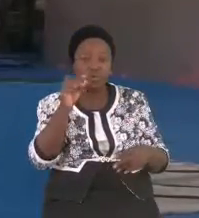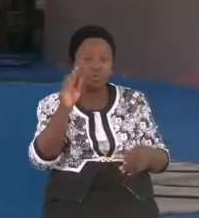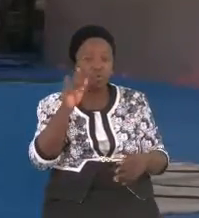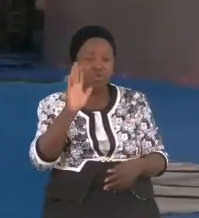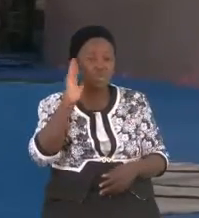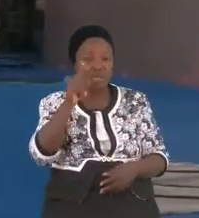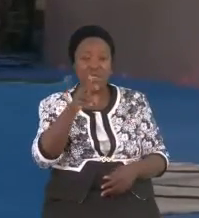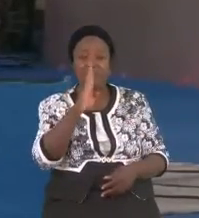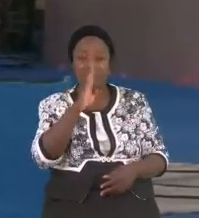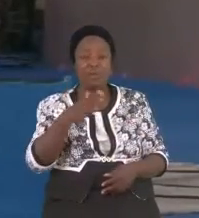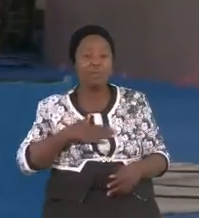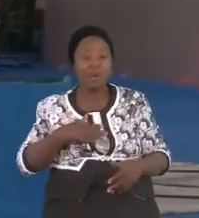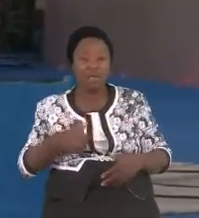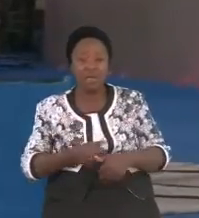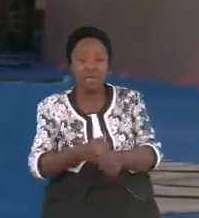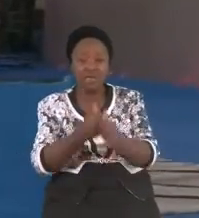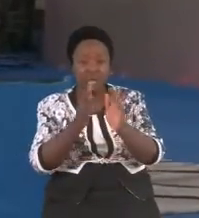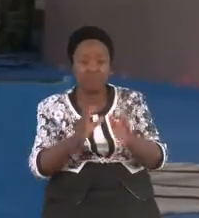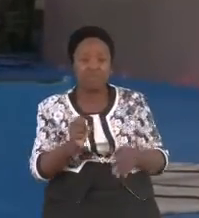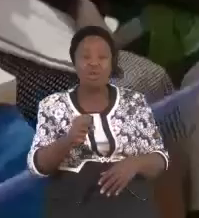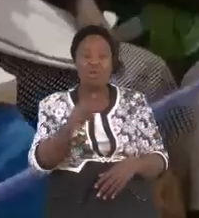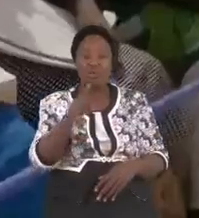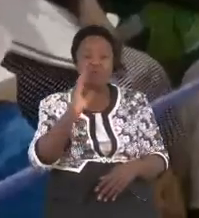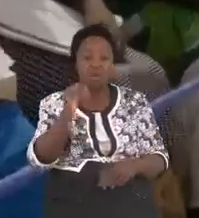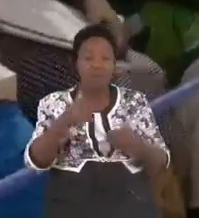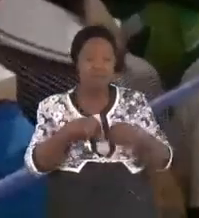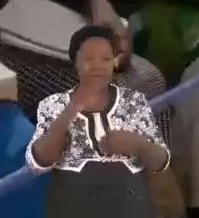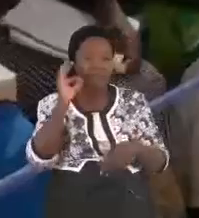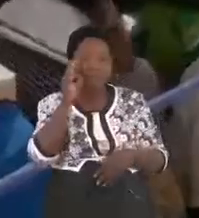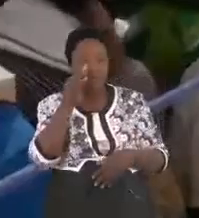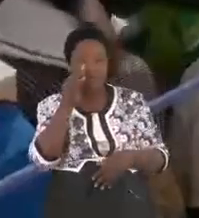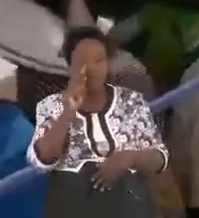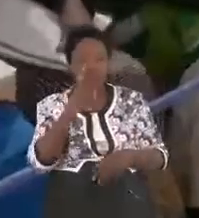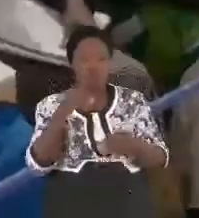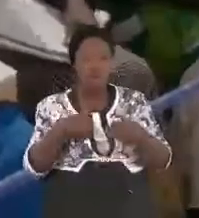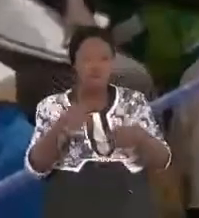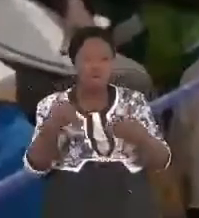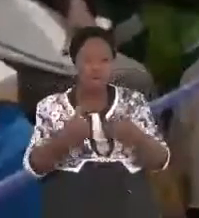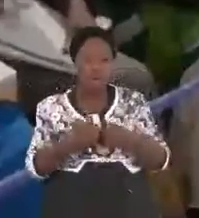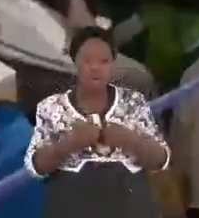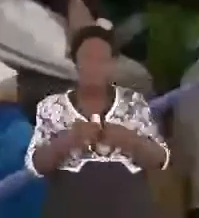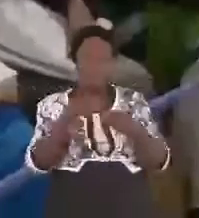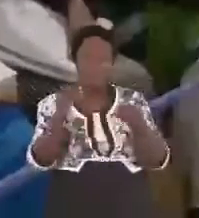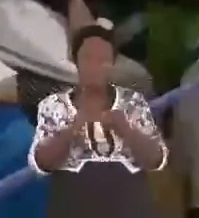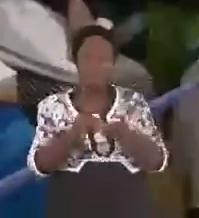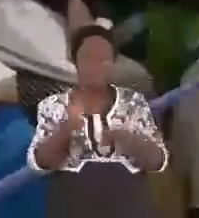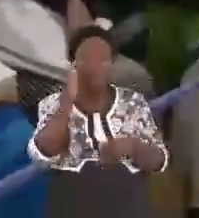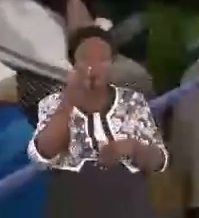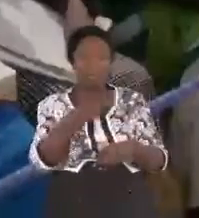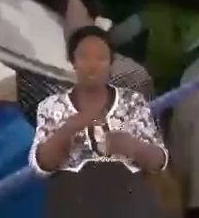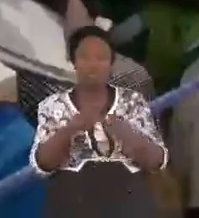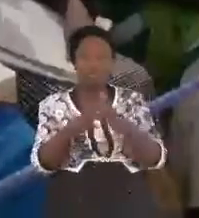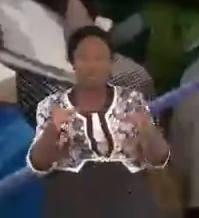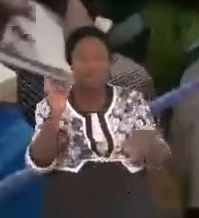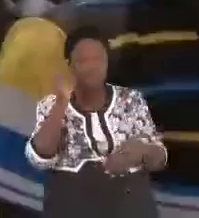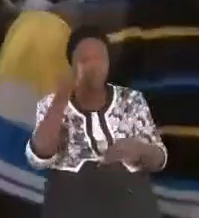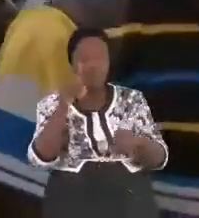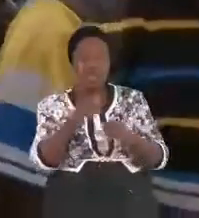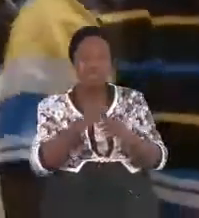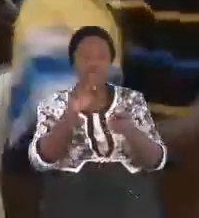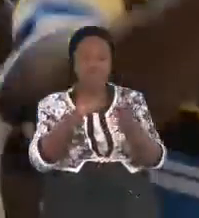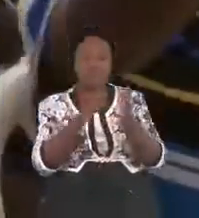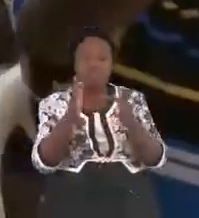disciples you'll bear fruit you'll be a more fruit you'll bear much fruit in jesus